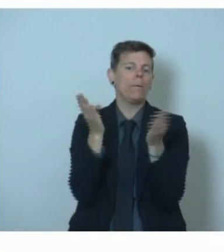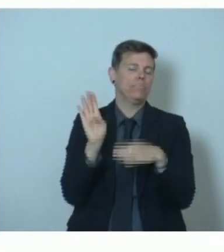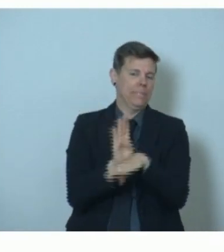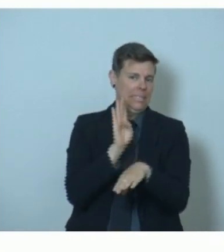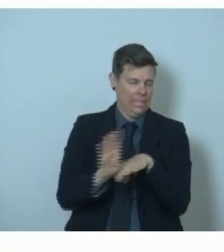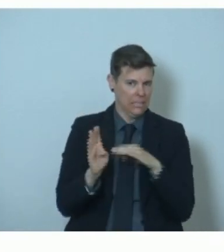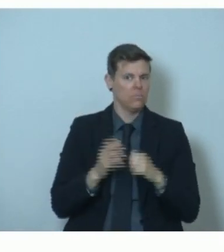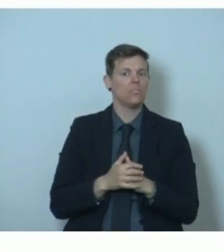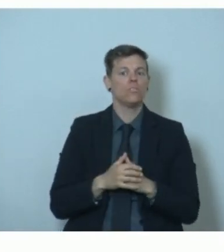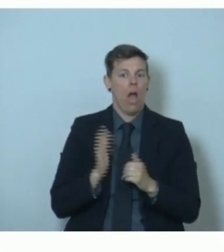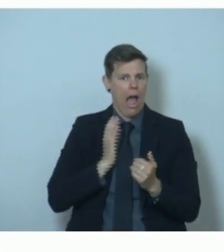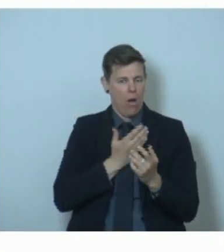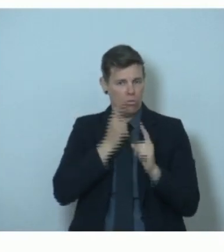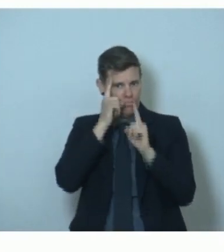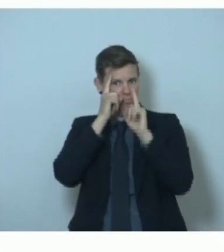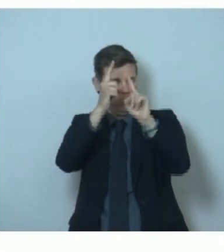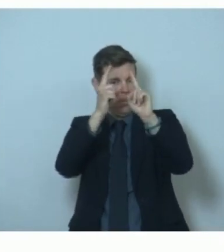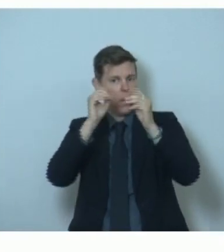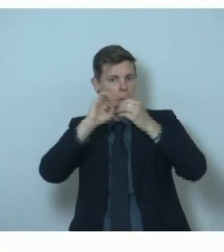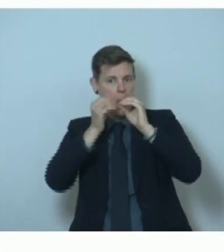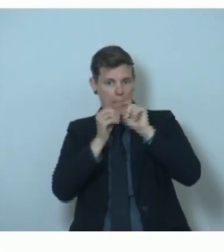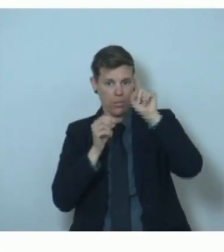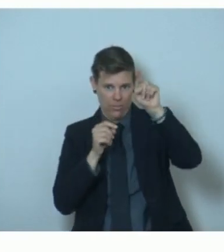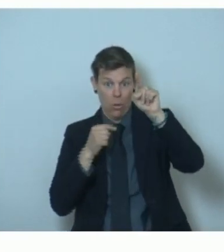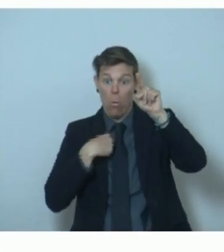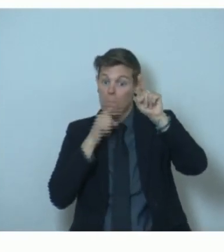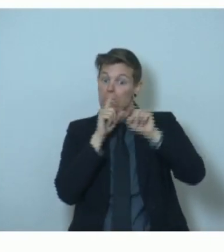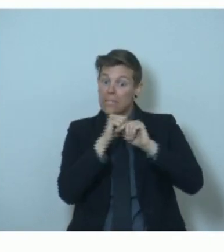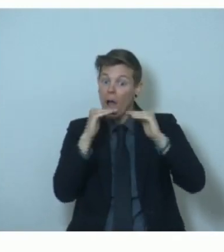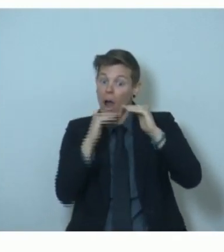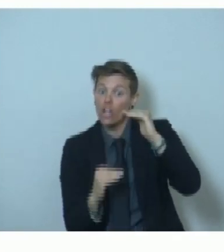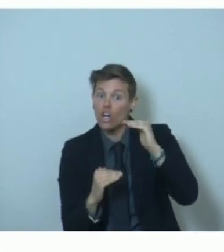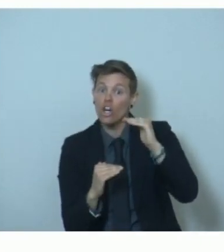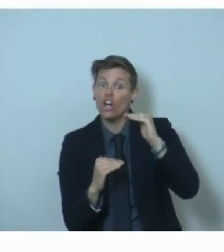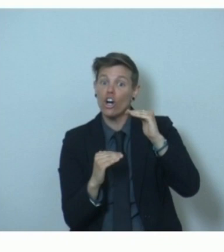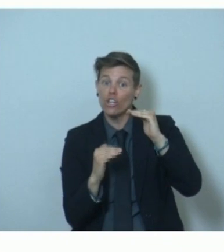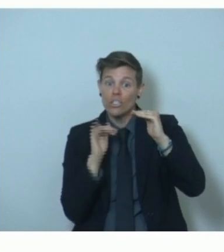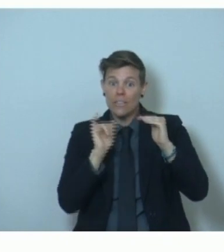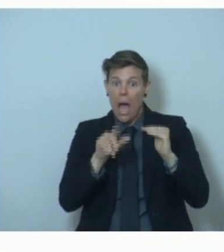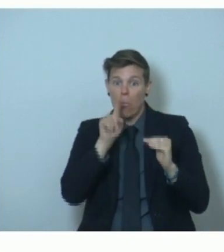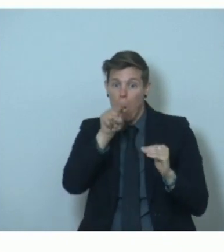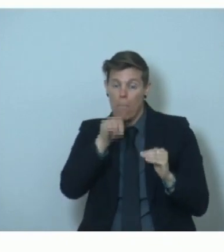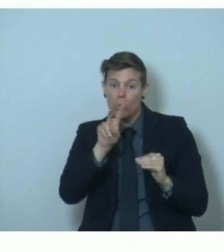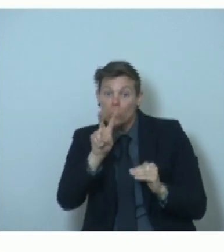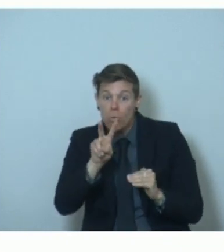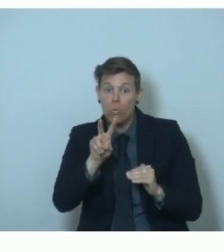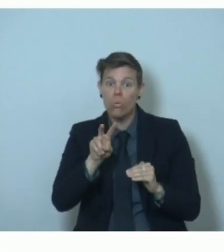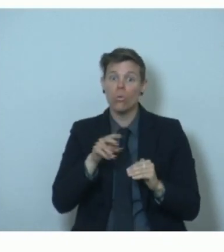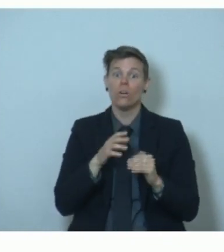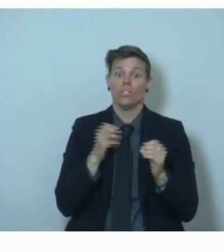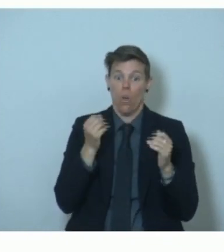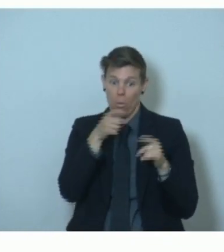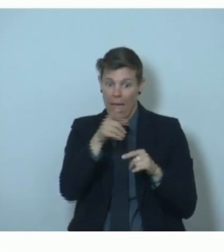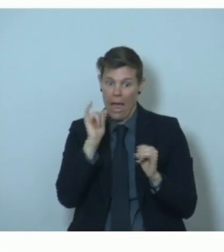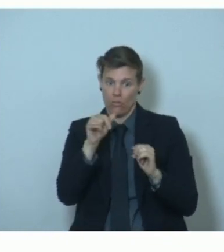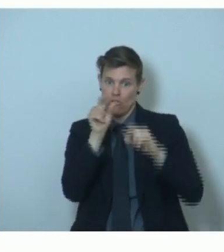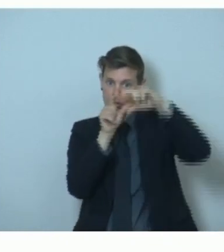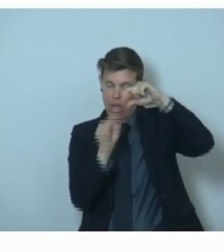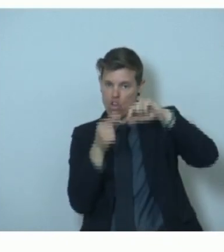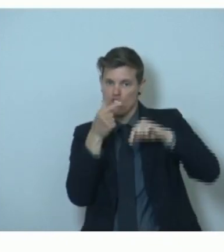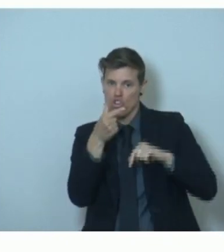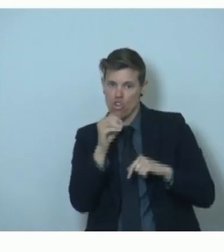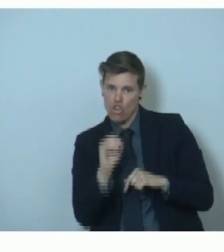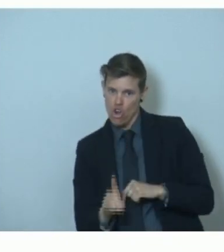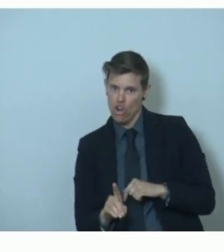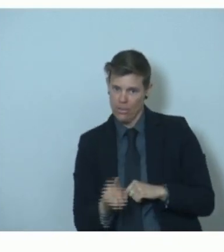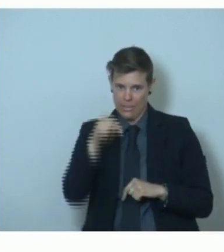first time. We're at 1.12. That number, I'll make it easier if you multiply it by 100, is the number of people